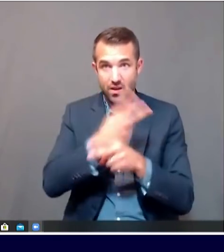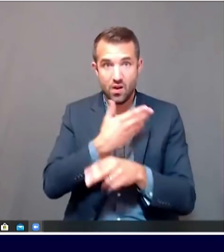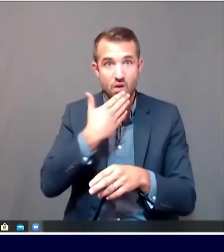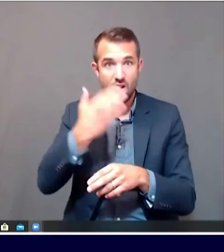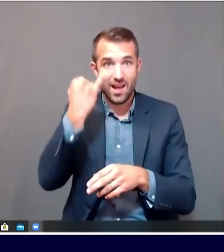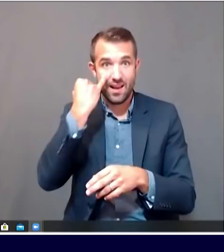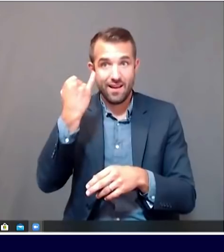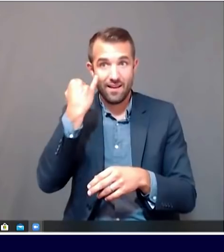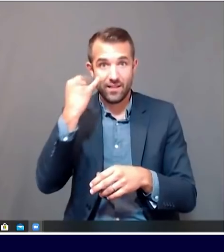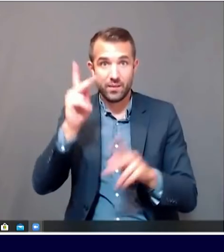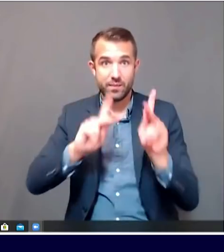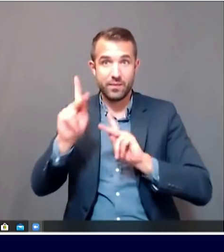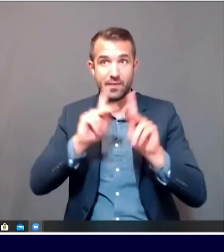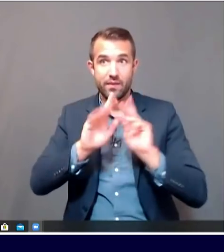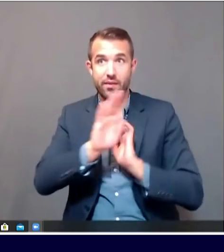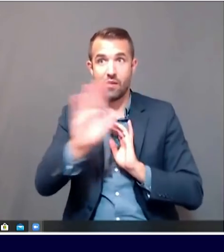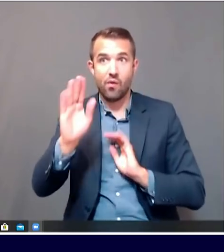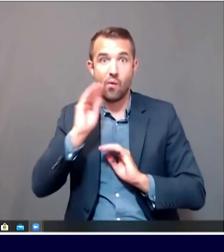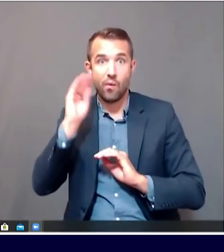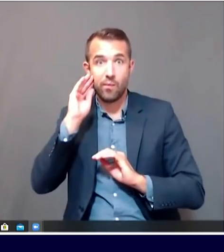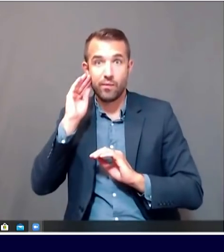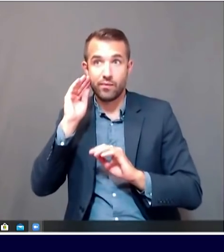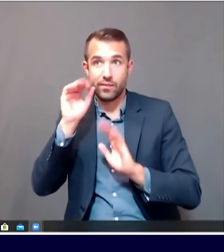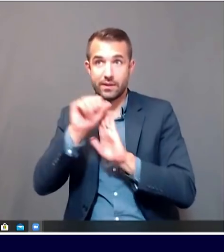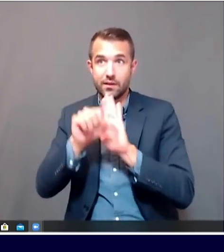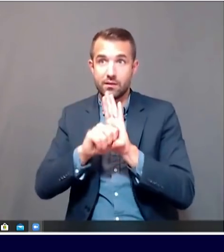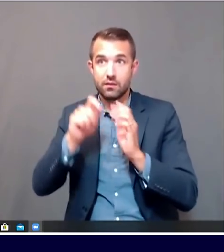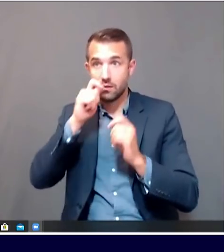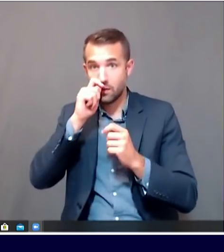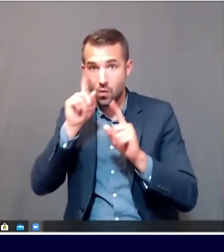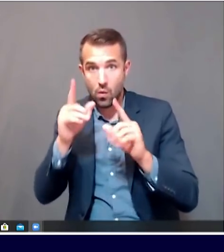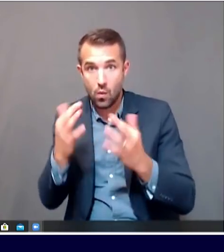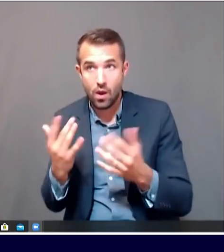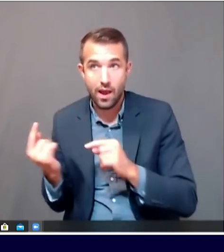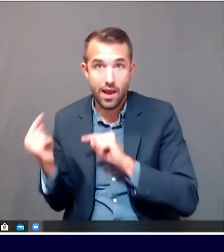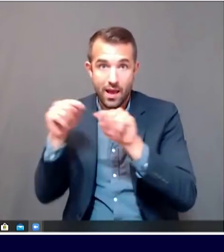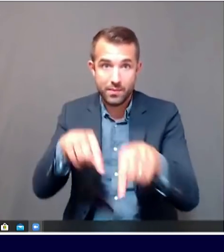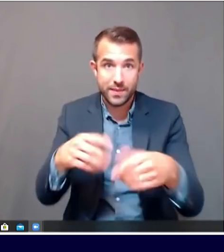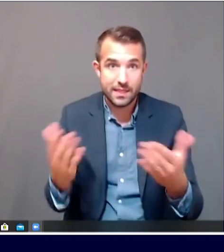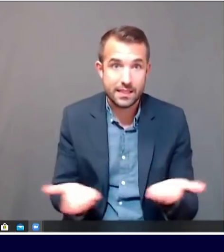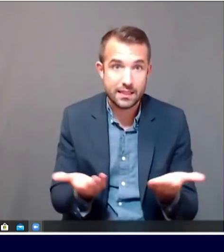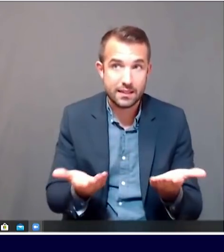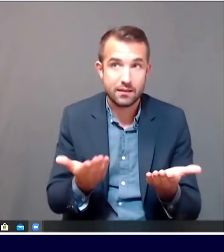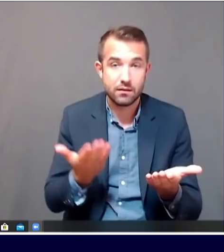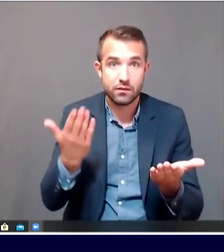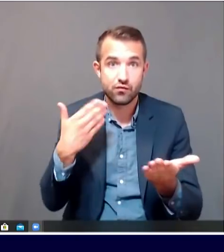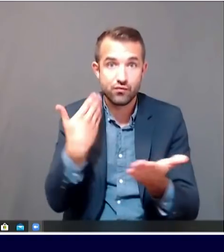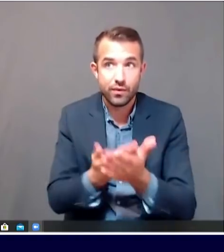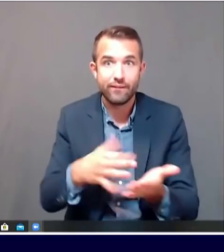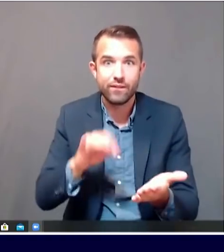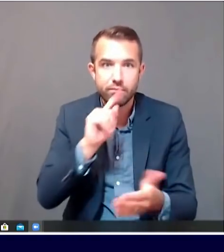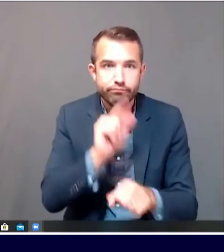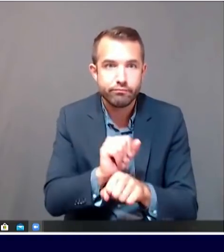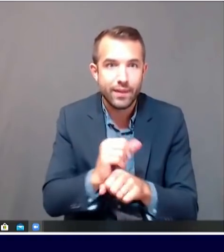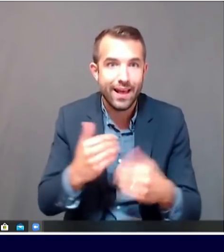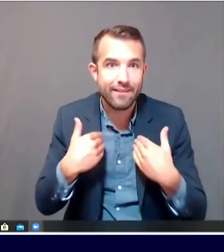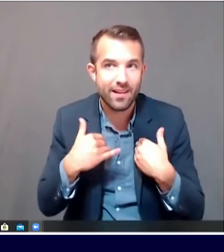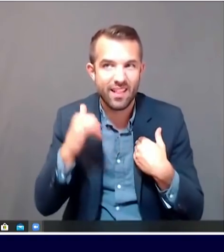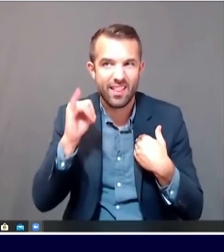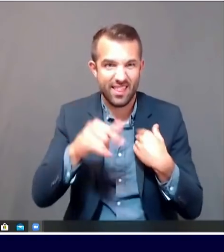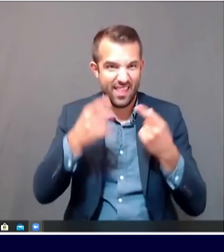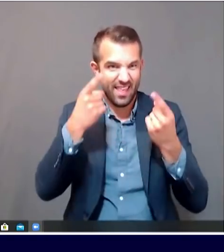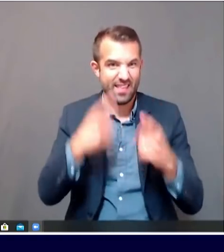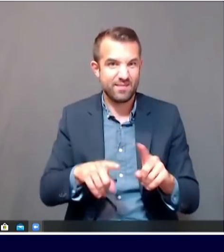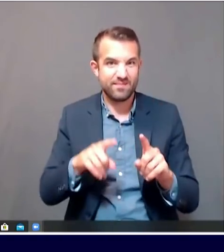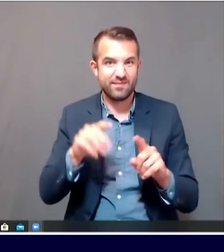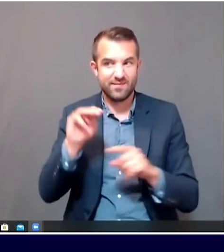like that's what's happening with a lot of these folks down east. And, it doesn't really do them any good if they're, positive but don't know it for a week and a half if they're